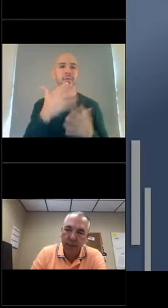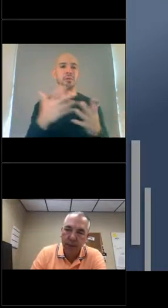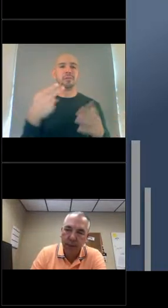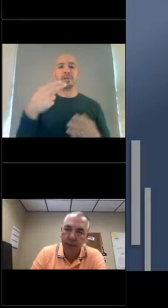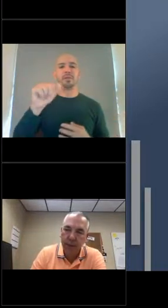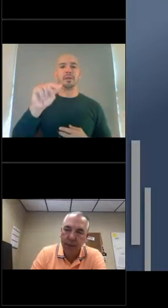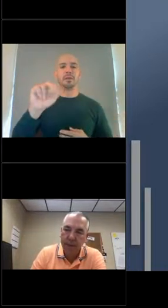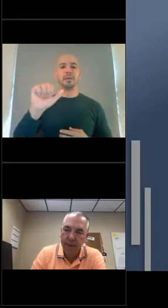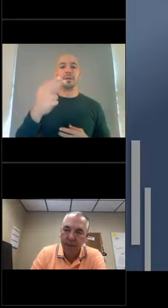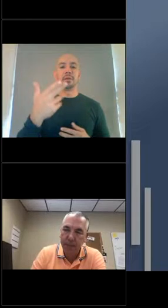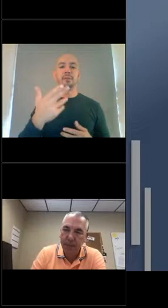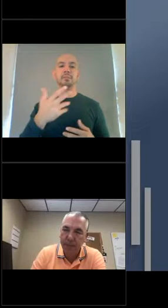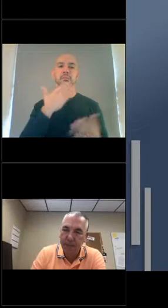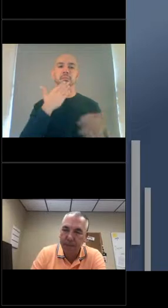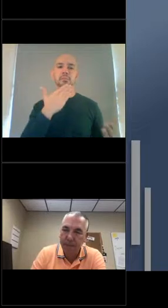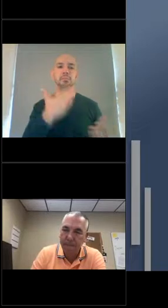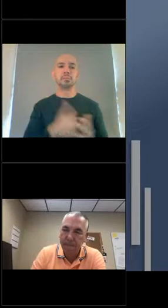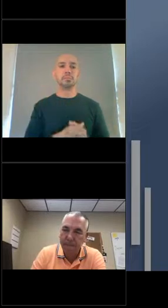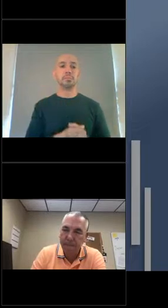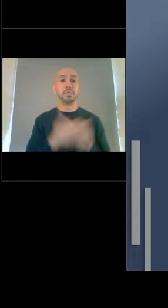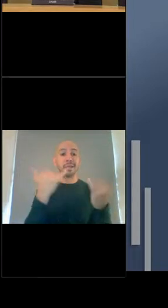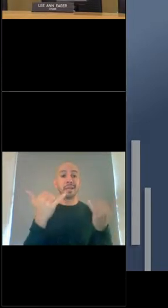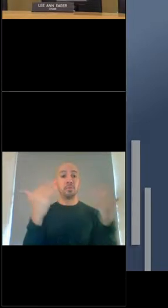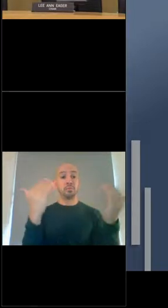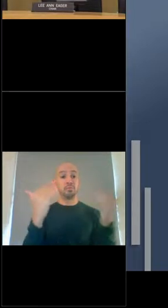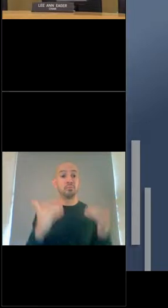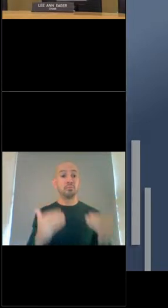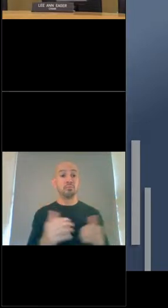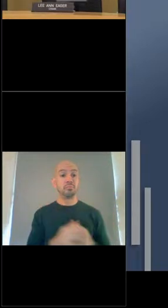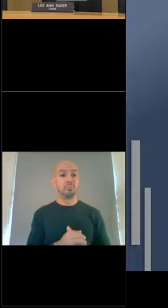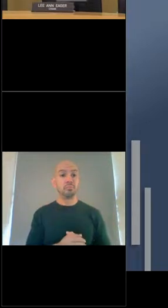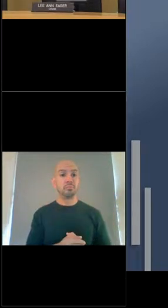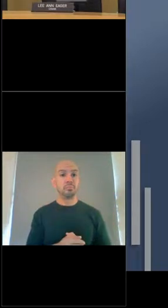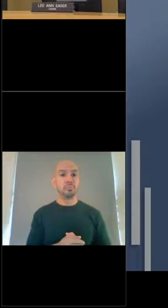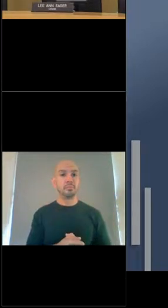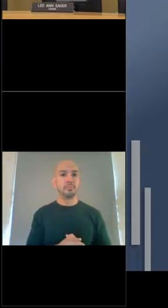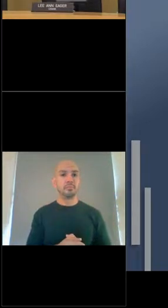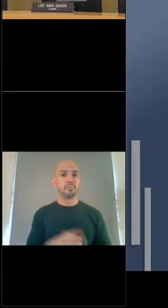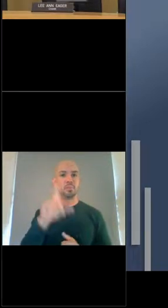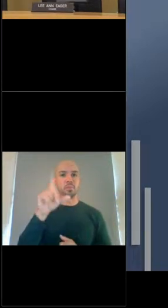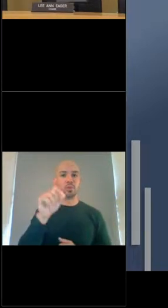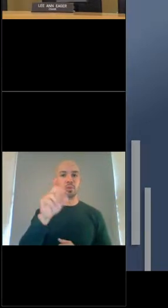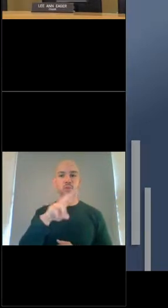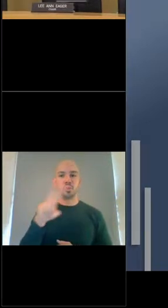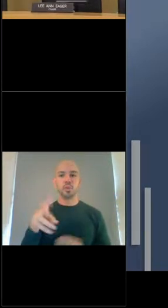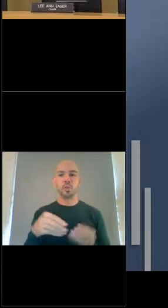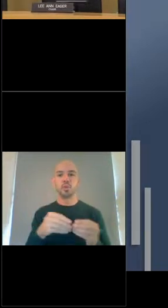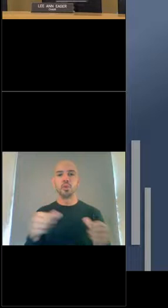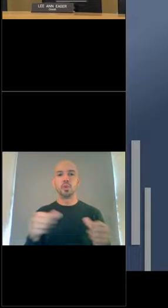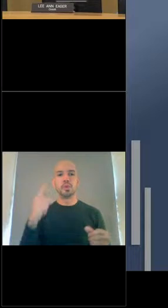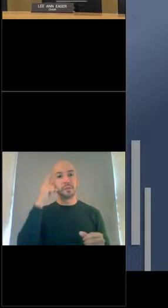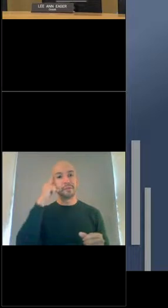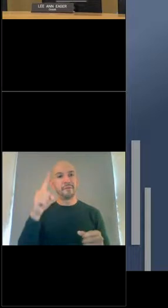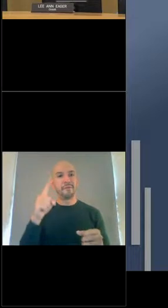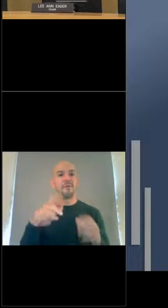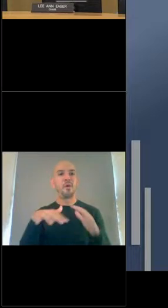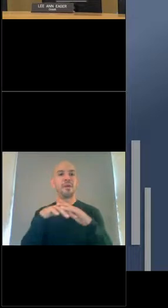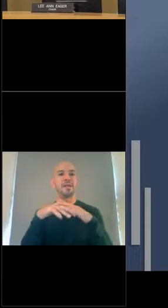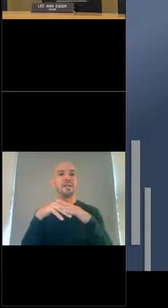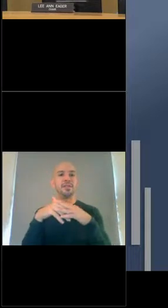it now we're going to be going to the 2022 solutions for congested quarters program